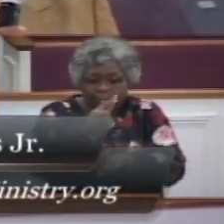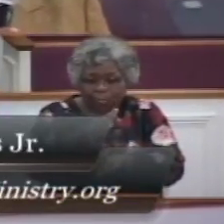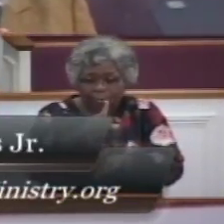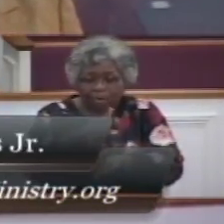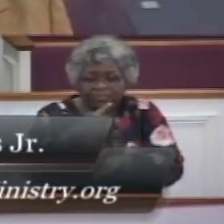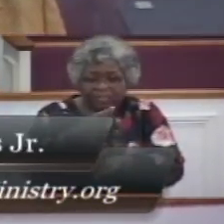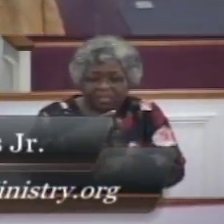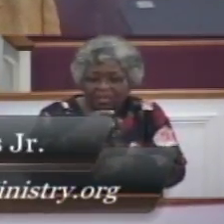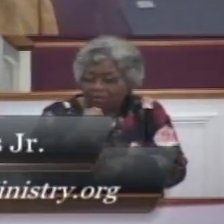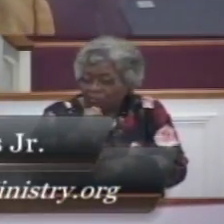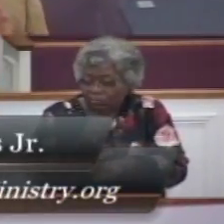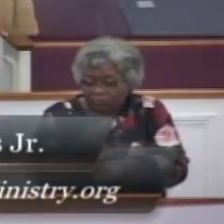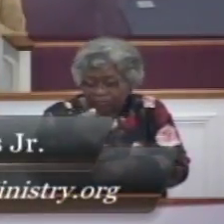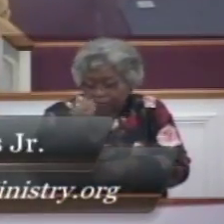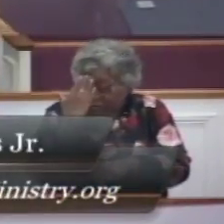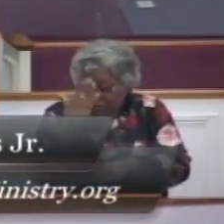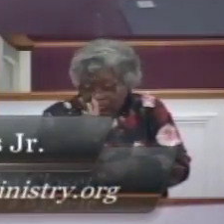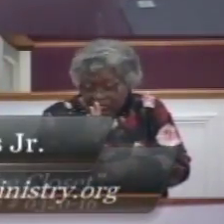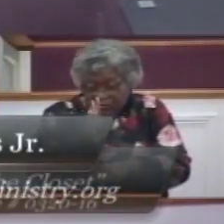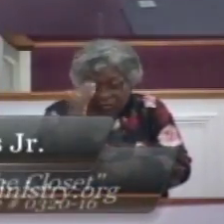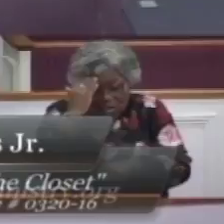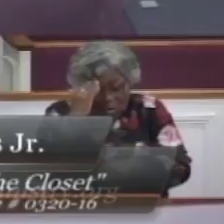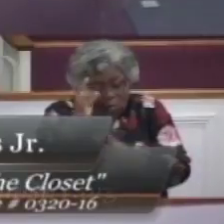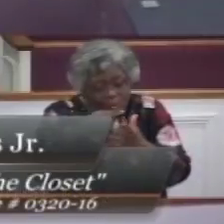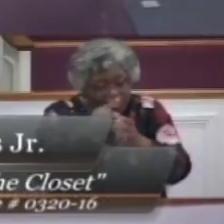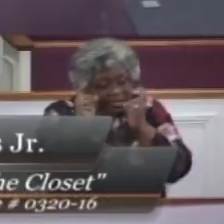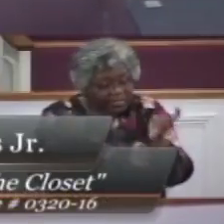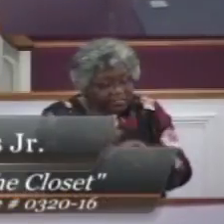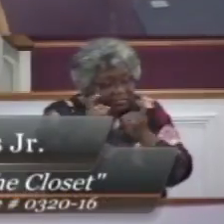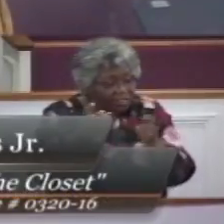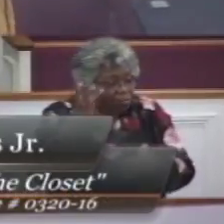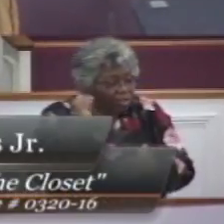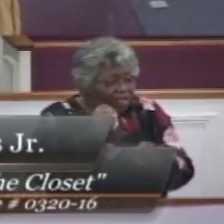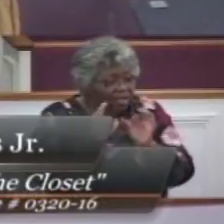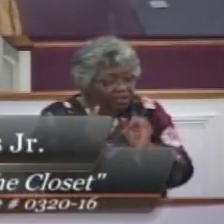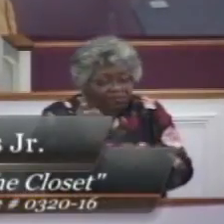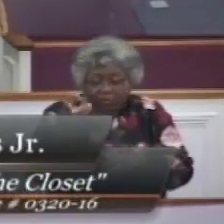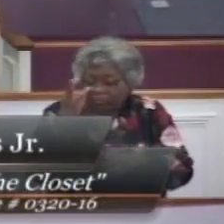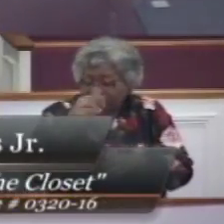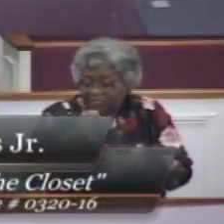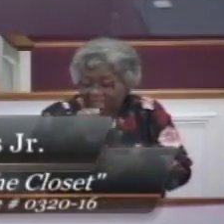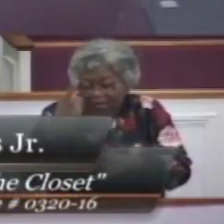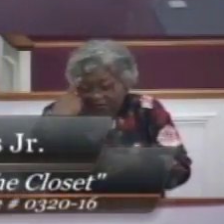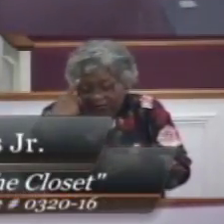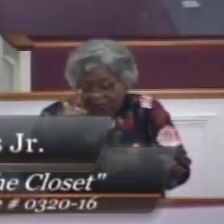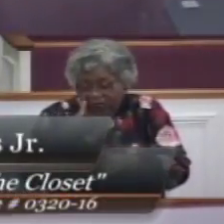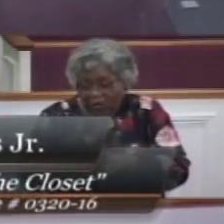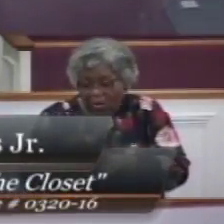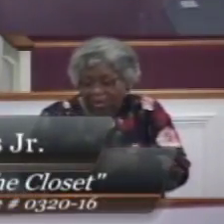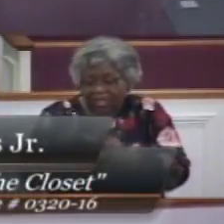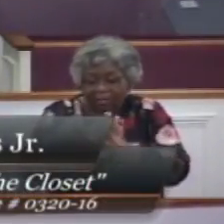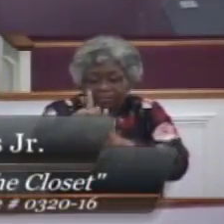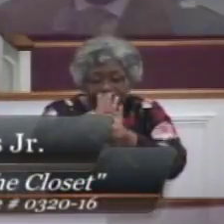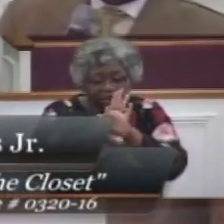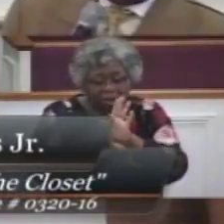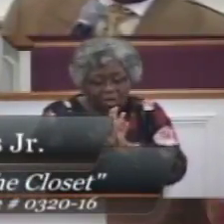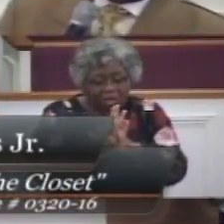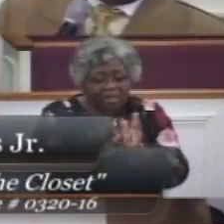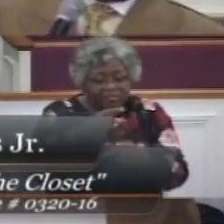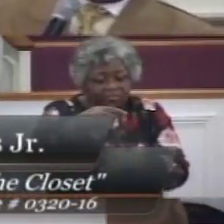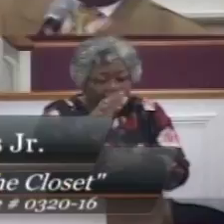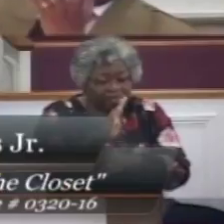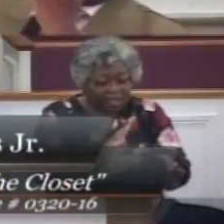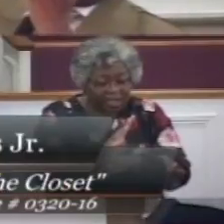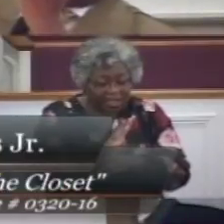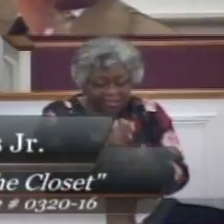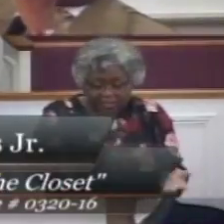have known what sin was had it not been for the law. So God